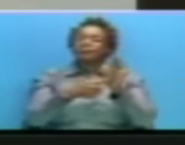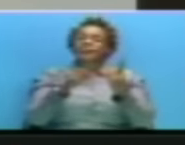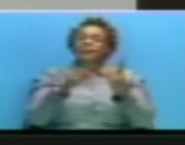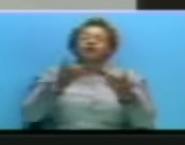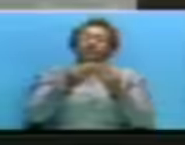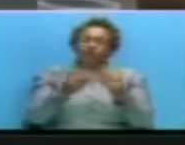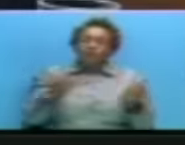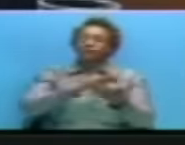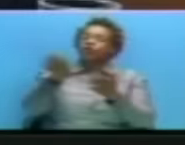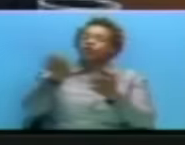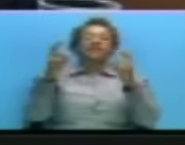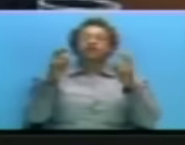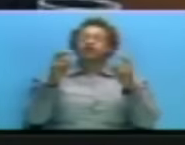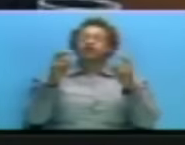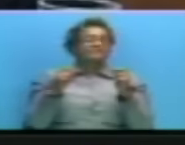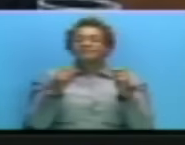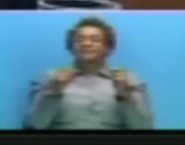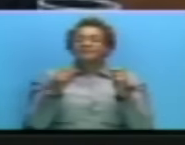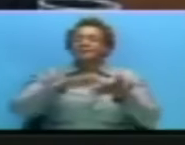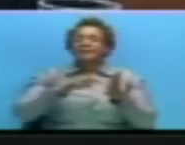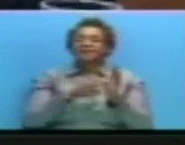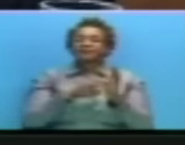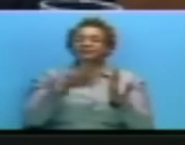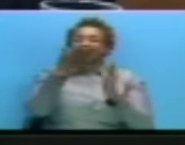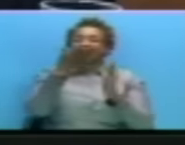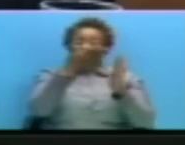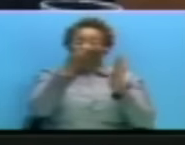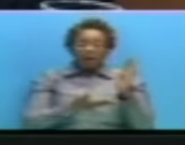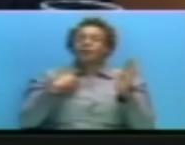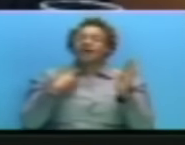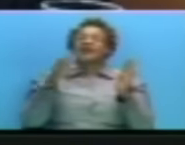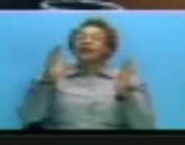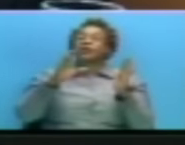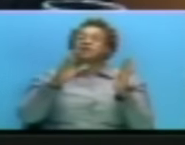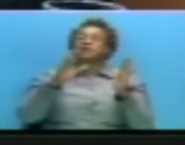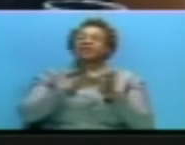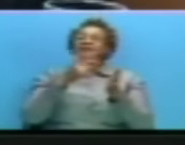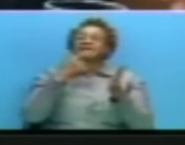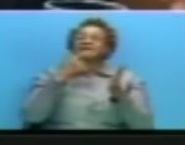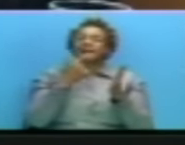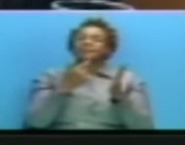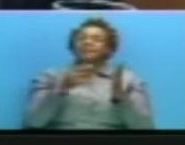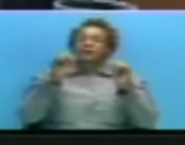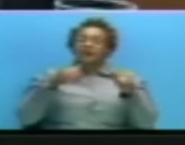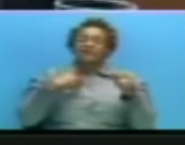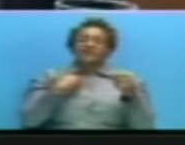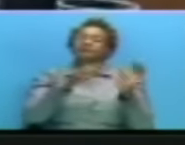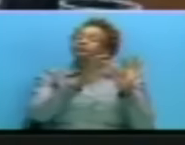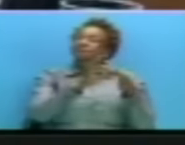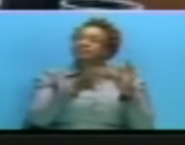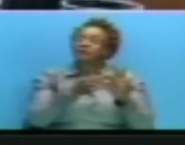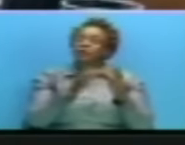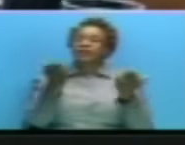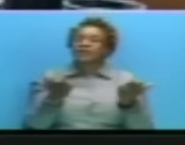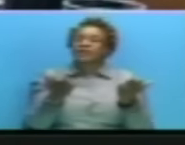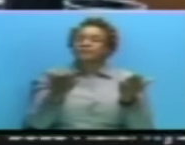all the issues at the moment. Right. So it is forward looking, and that's why there is even a clause that says incidental thereto and connected therewith. How is the